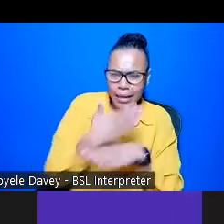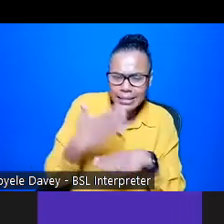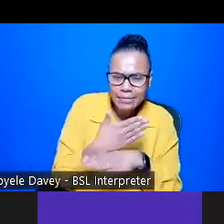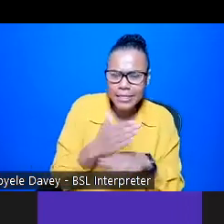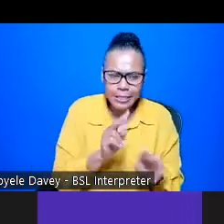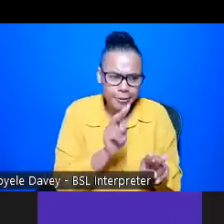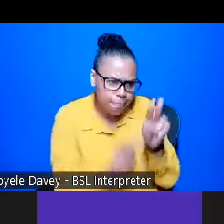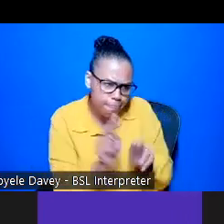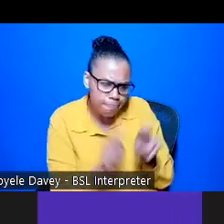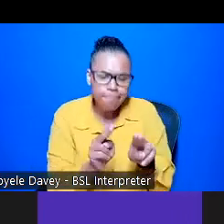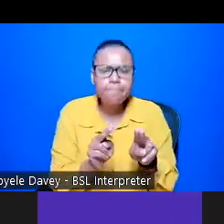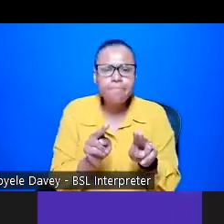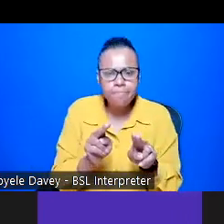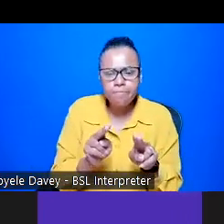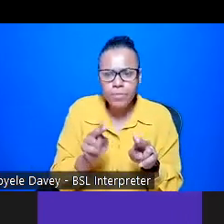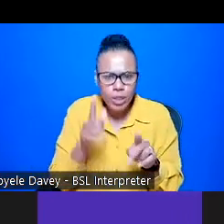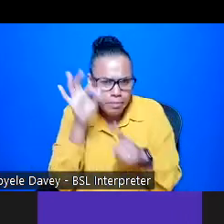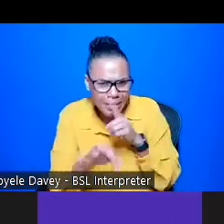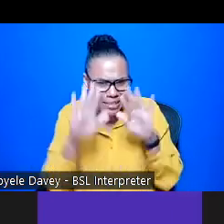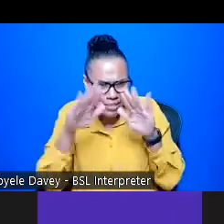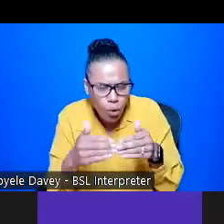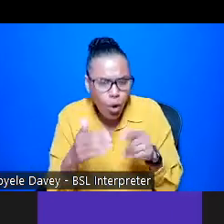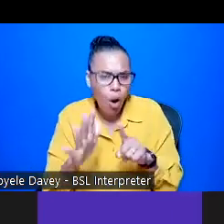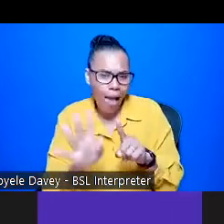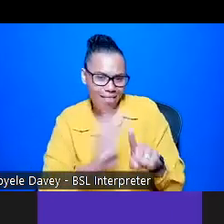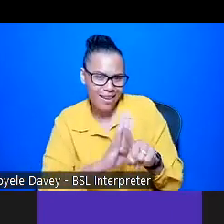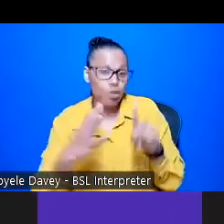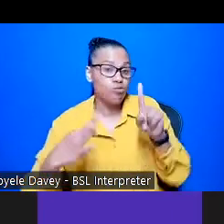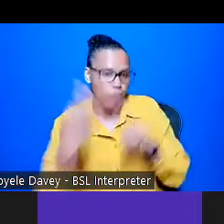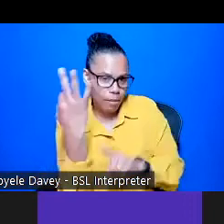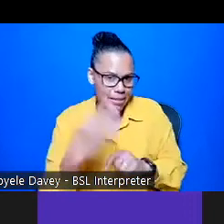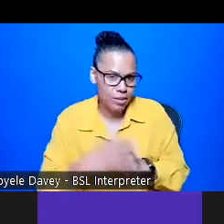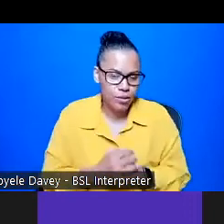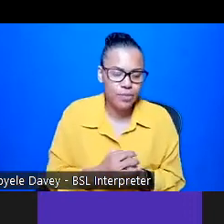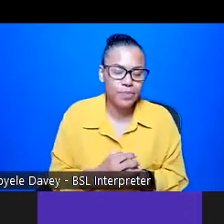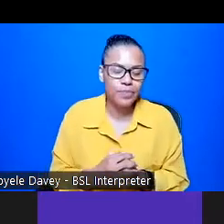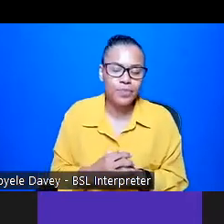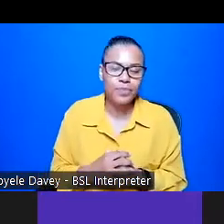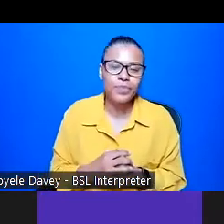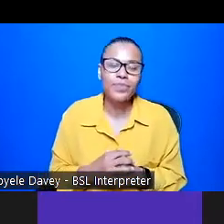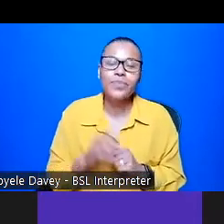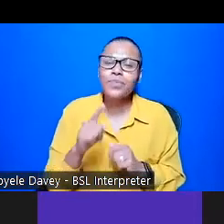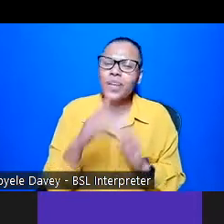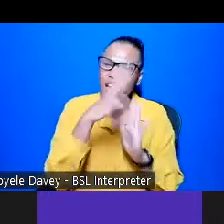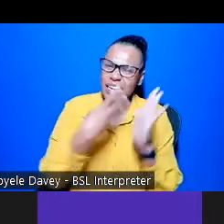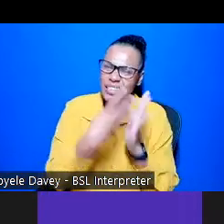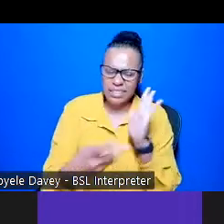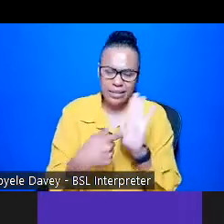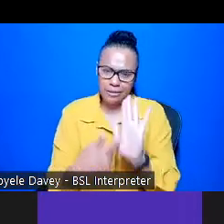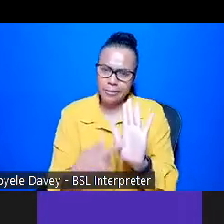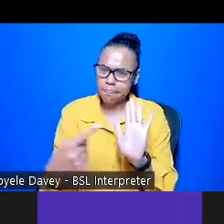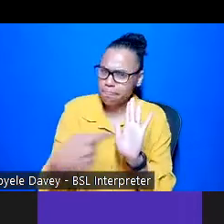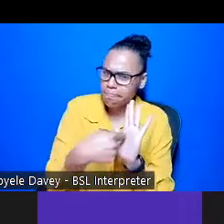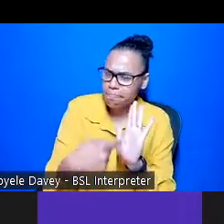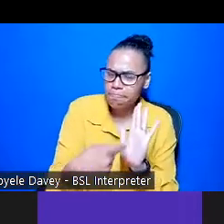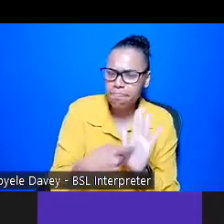equality agenda, with particular focus on ethnic representation. The index tasks sports